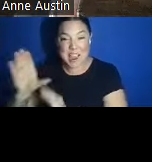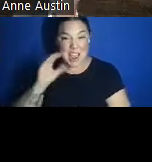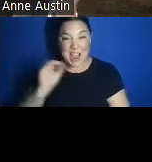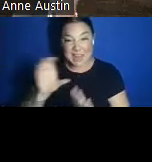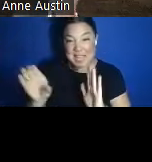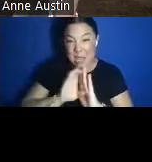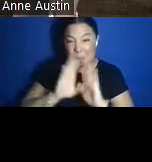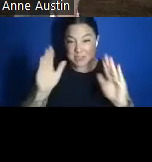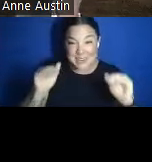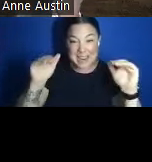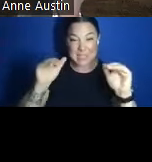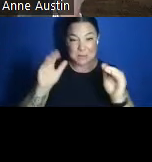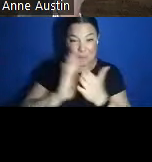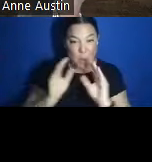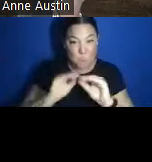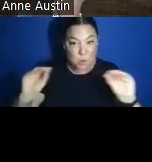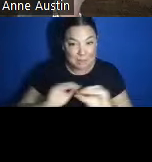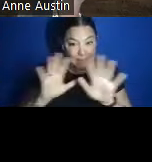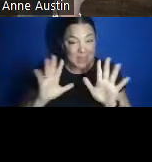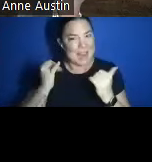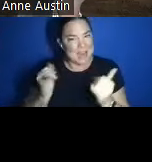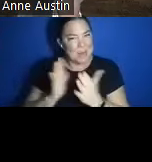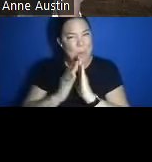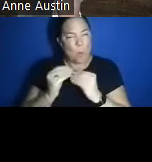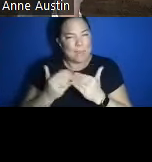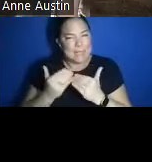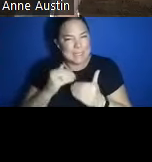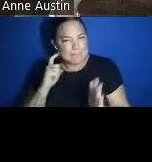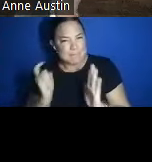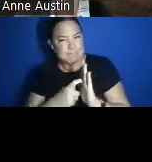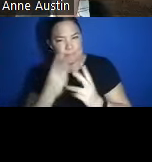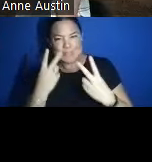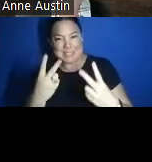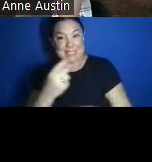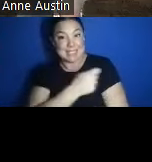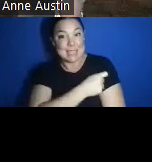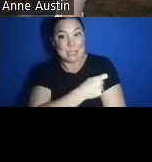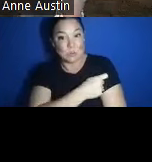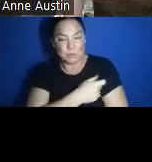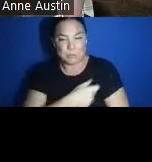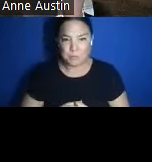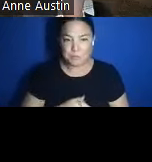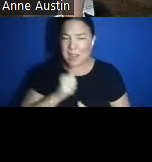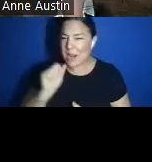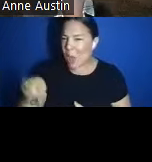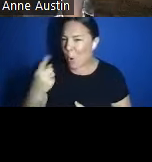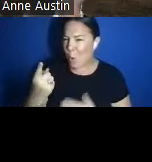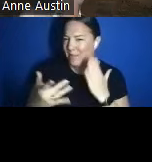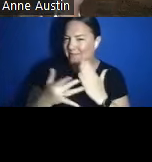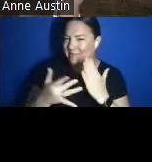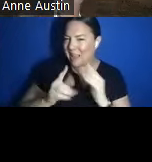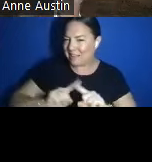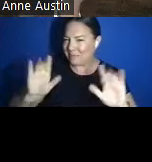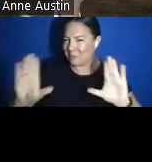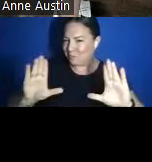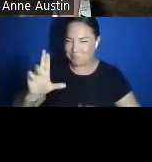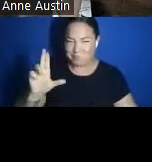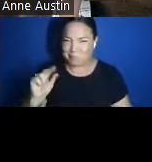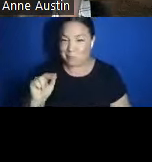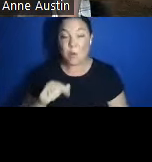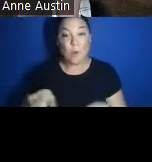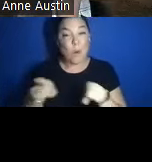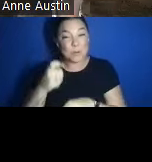far easier for us to find tattoos. But this divide is not only technological. We've just seen a